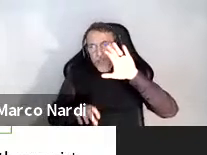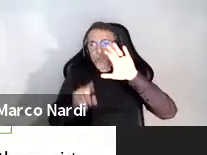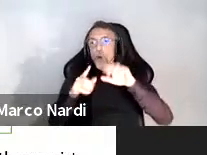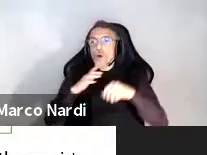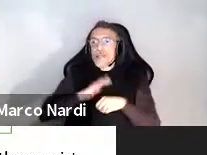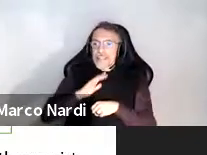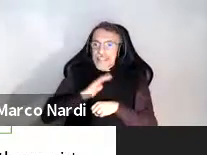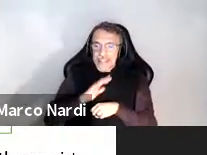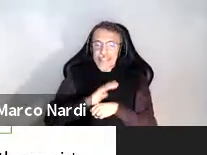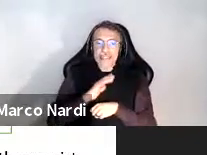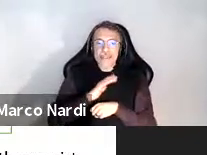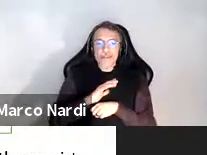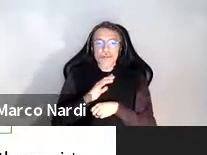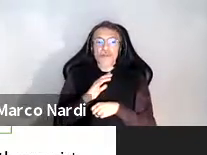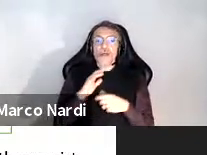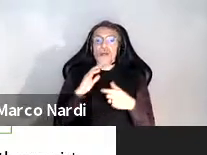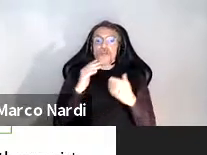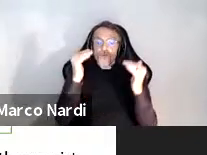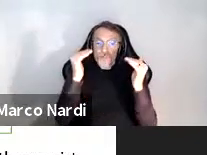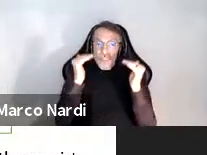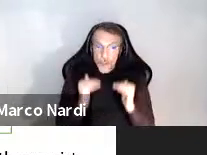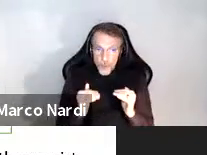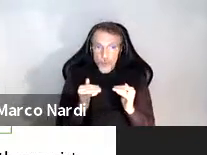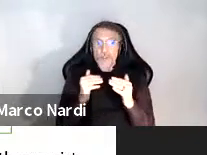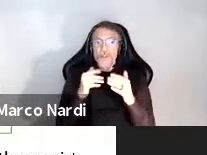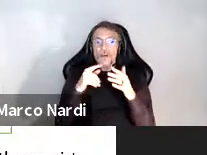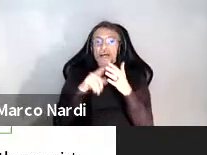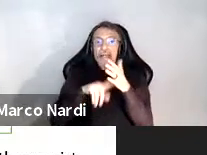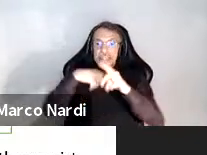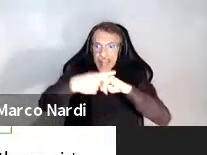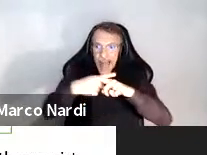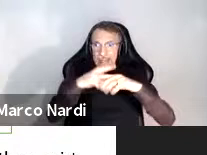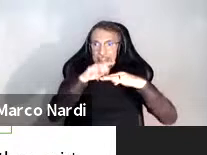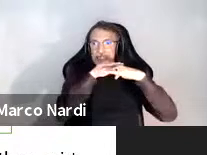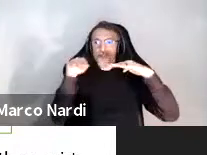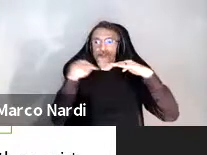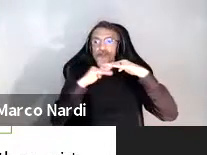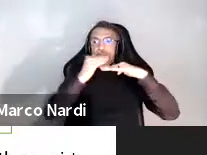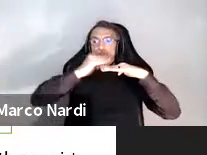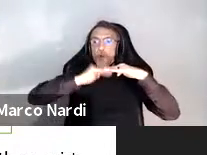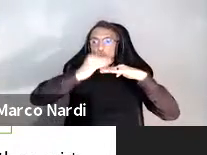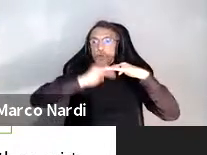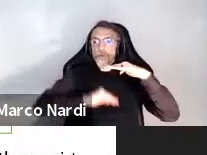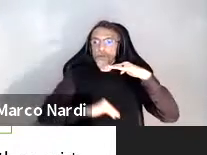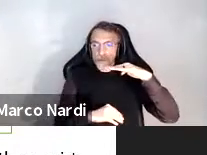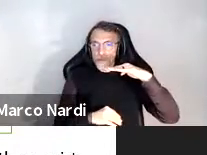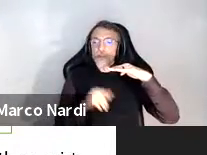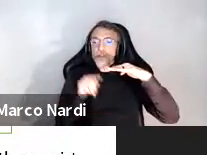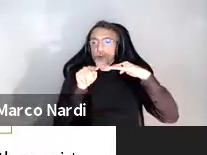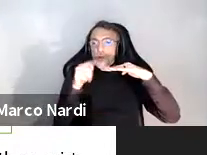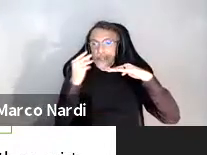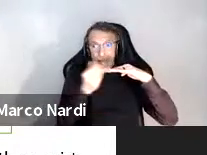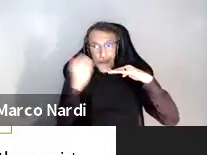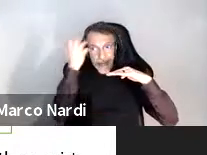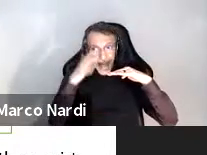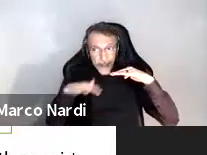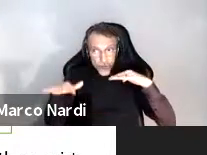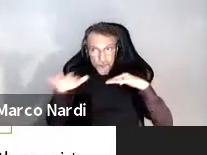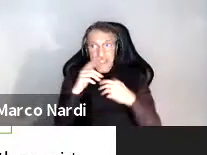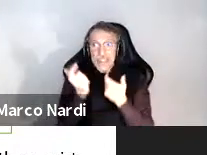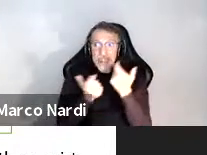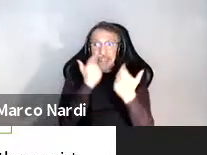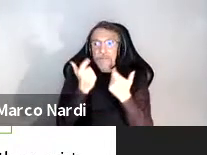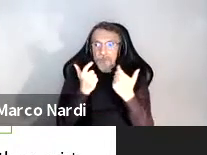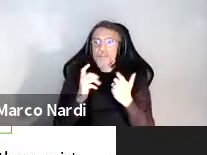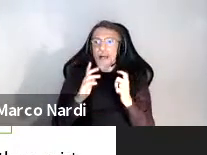fiscal pressure is on the government. And so some countries have been able to seek for